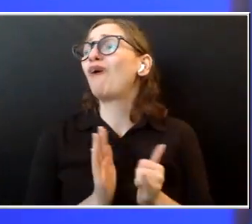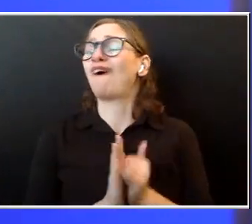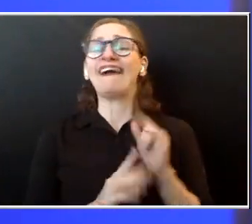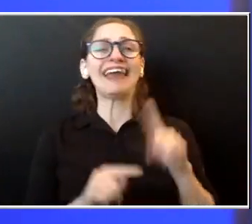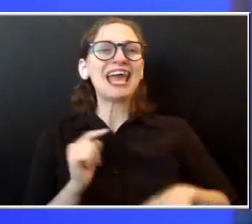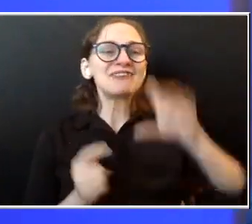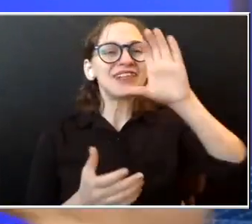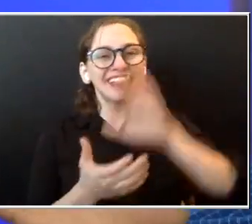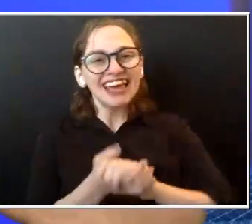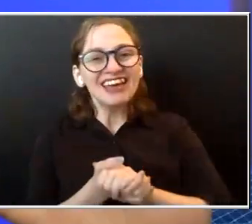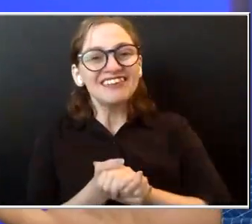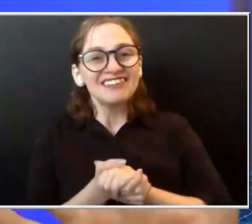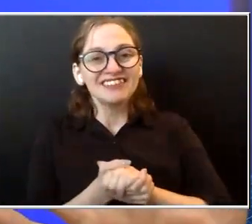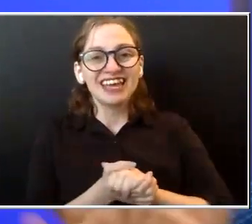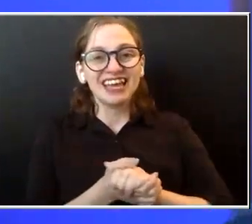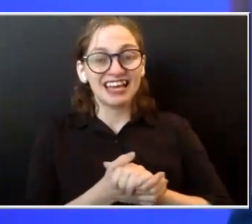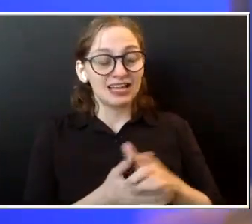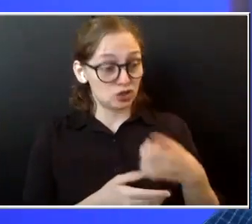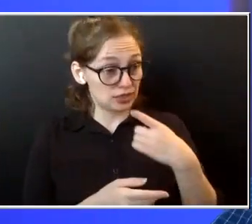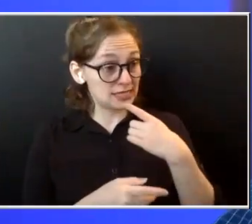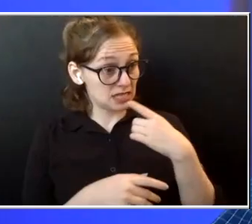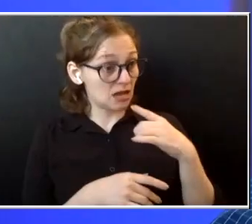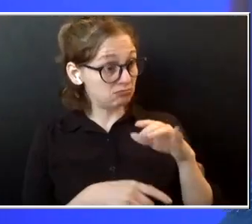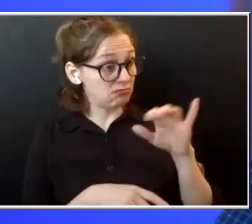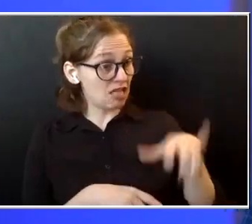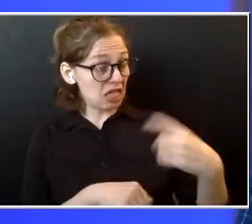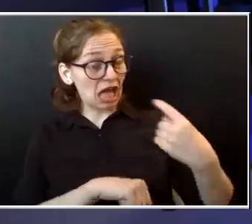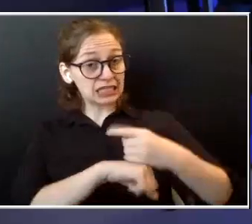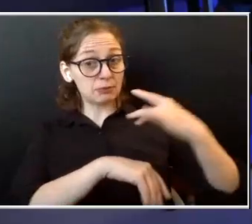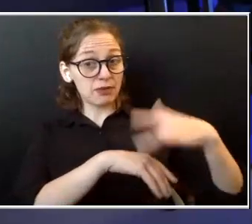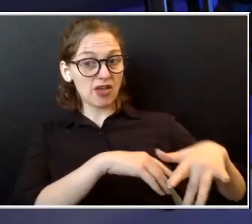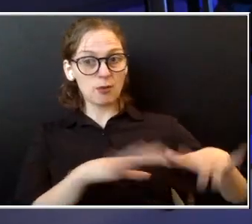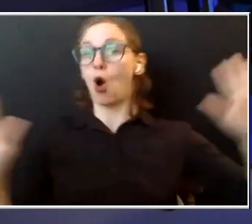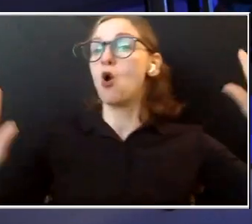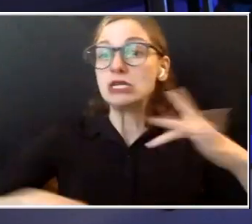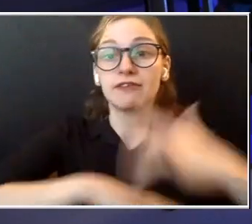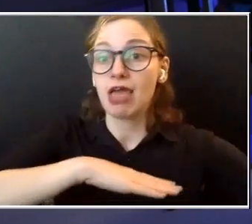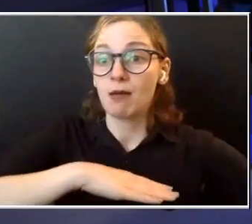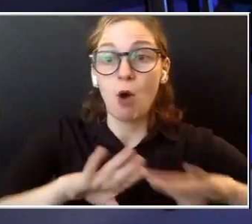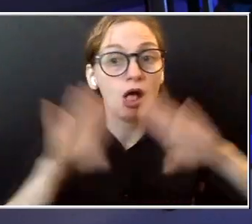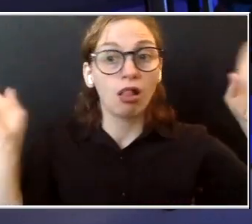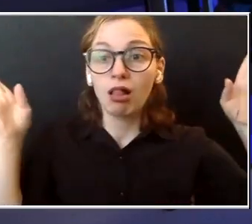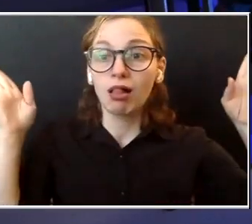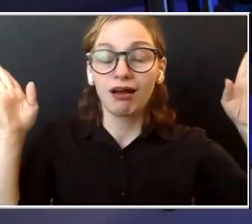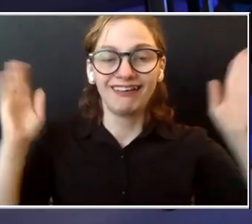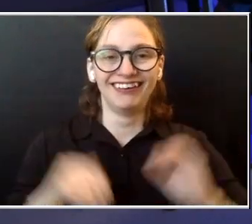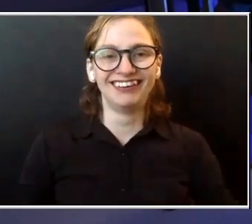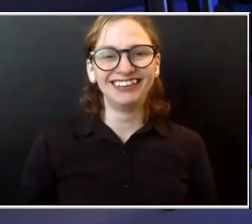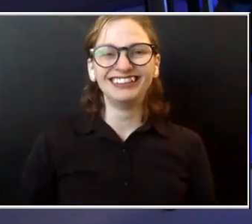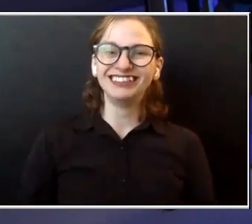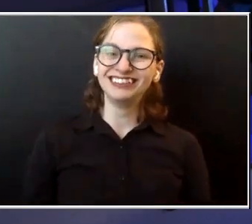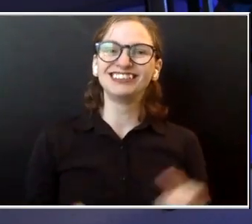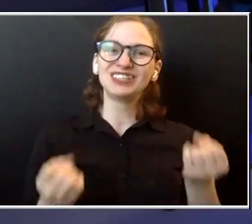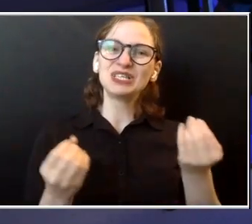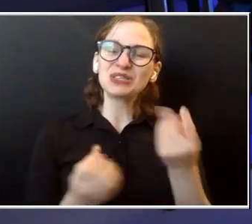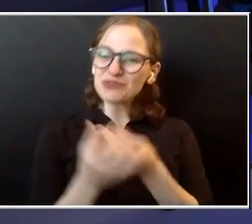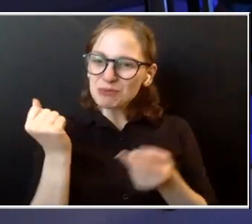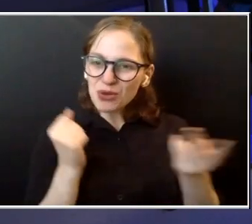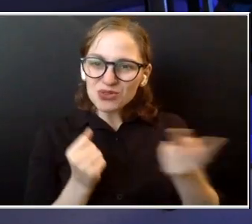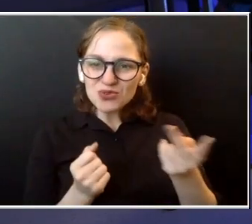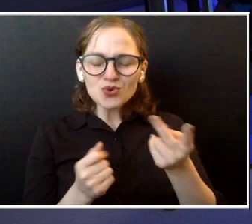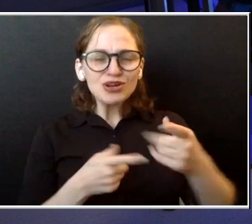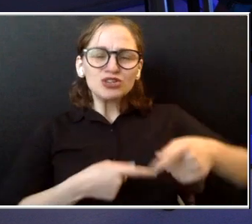date open. I said, it's open. It's open. So now both of you, what was the whole transplant day like? Tell us a little bit